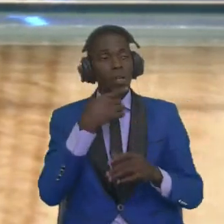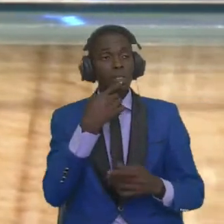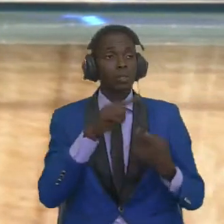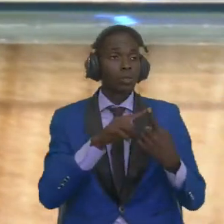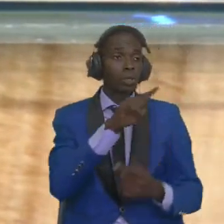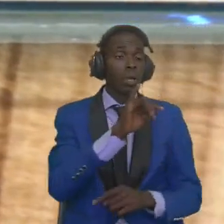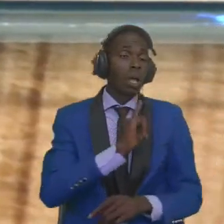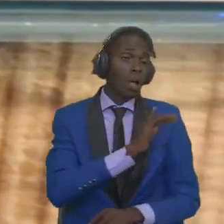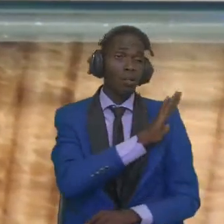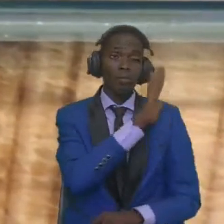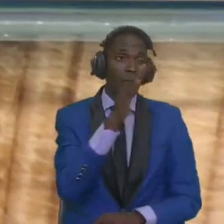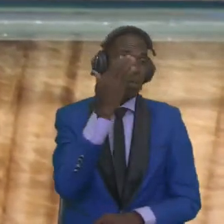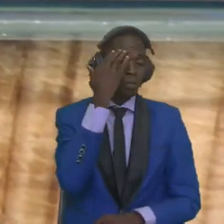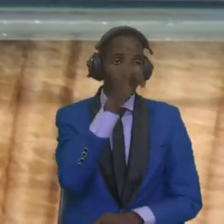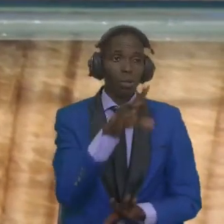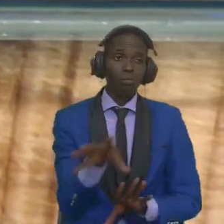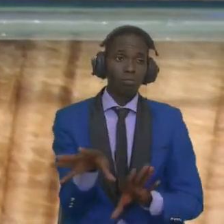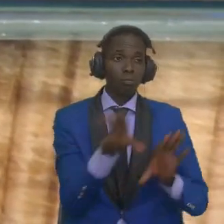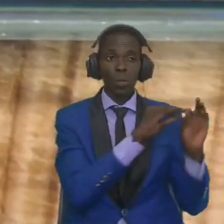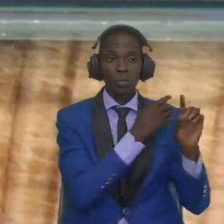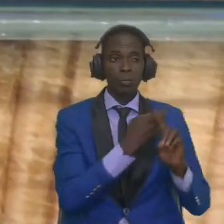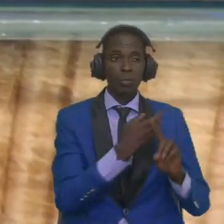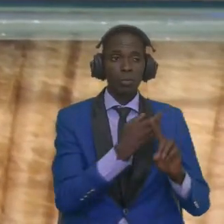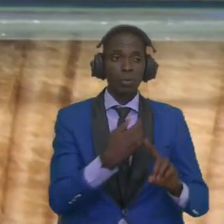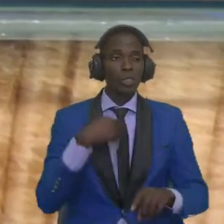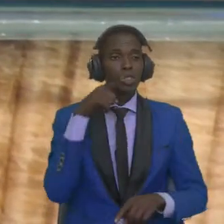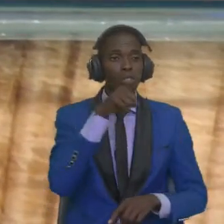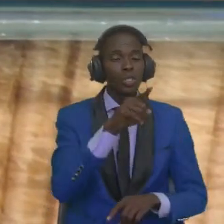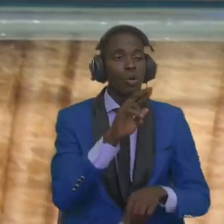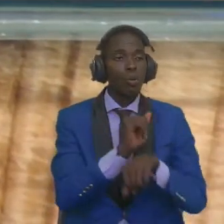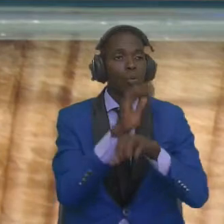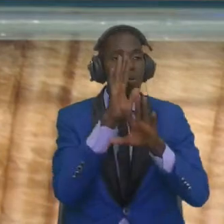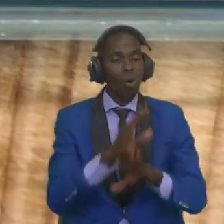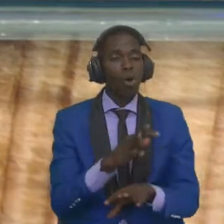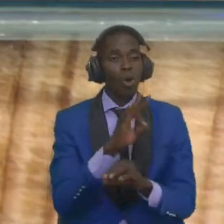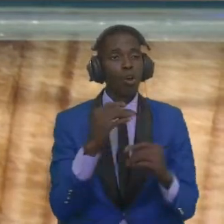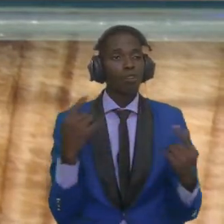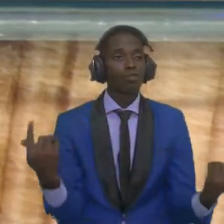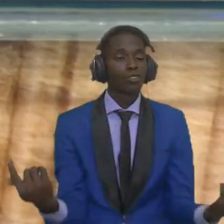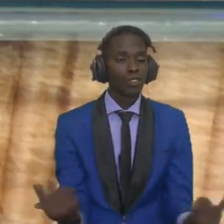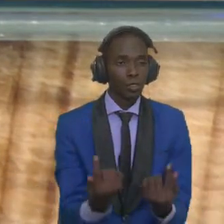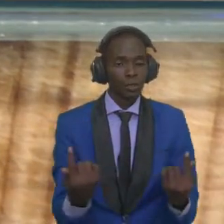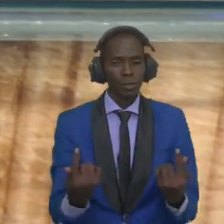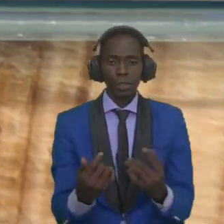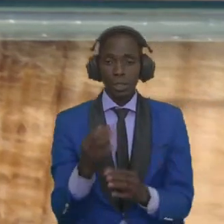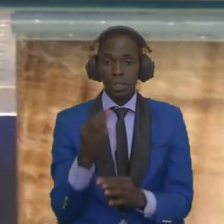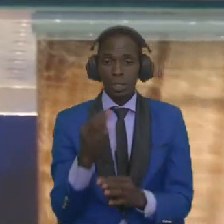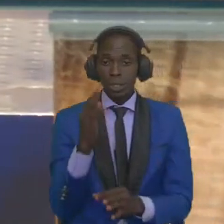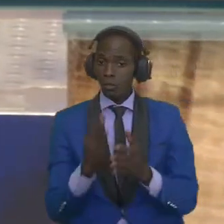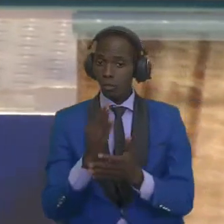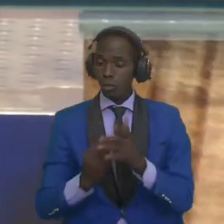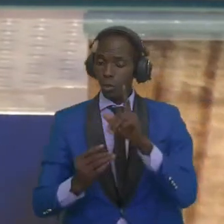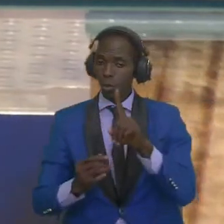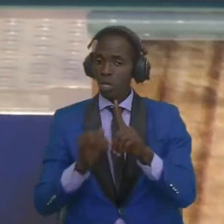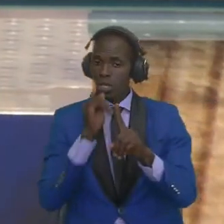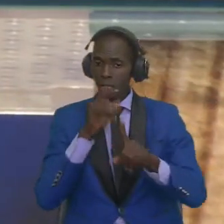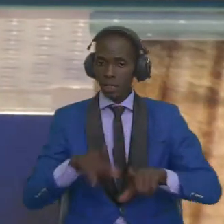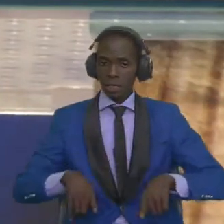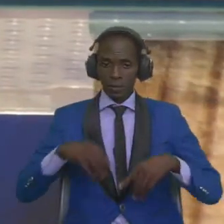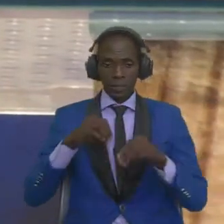knew you, depart from me, ye workers of iniquity. If somebody is living in